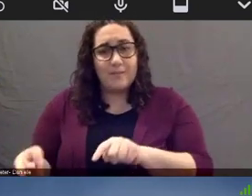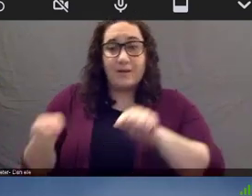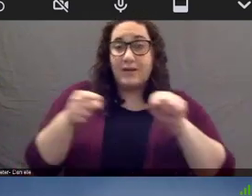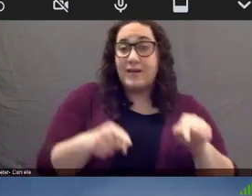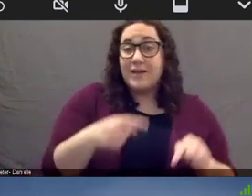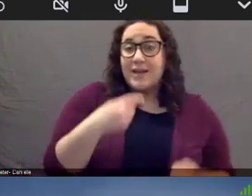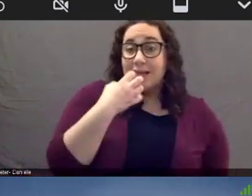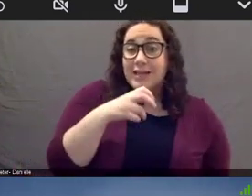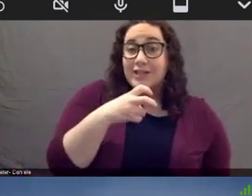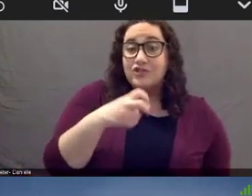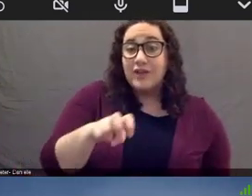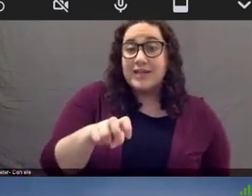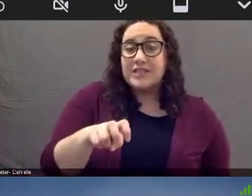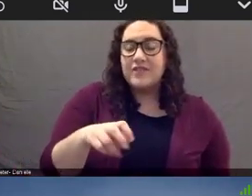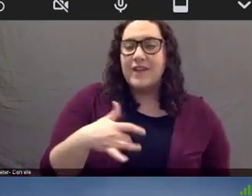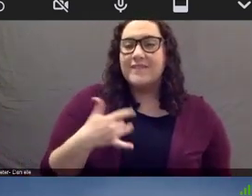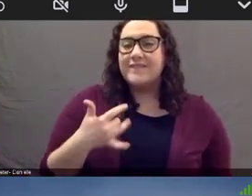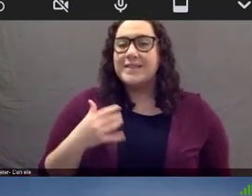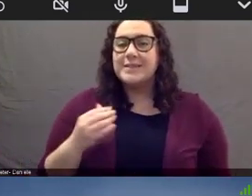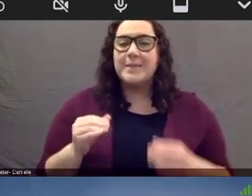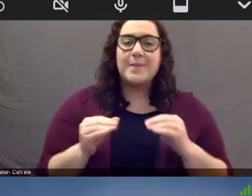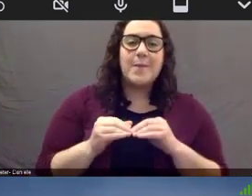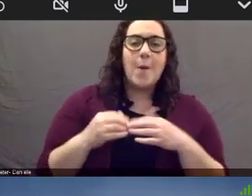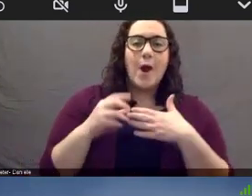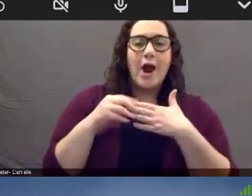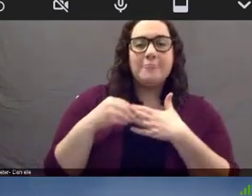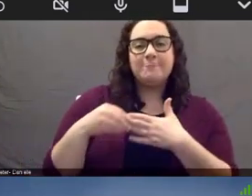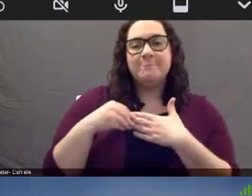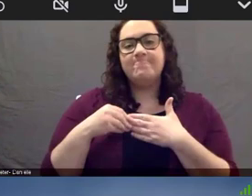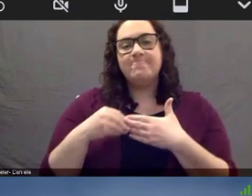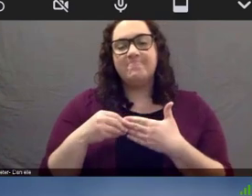heat, we kind of relax that a little bit,